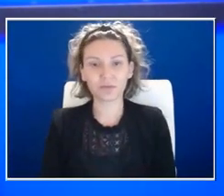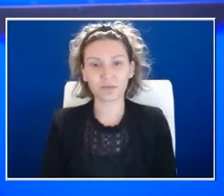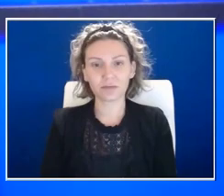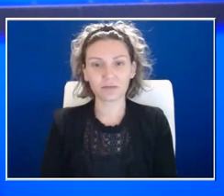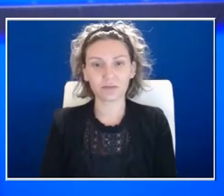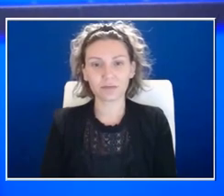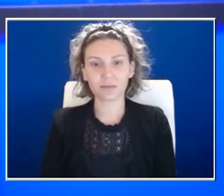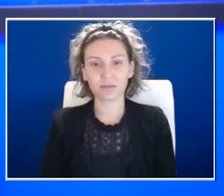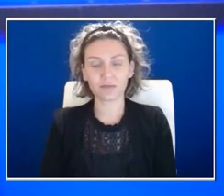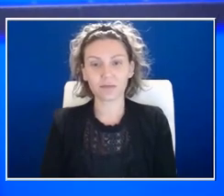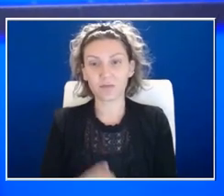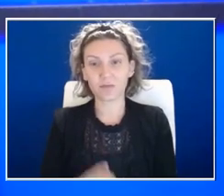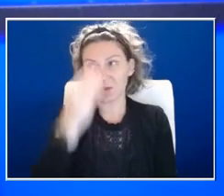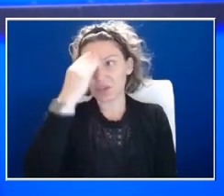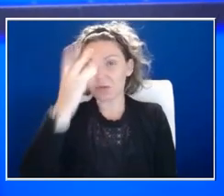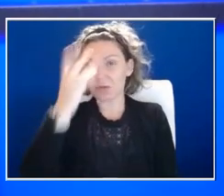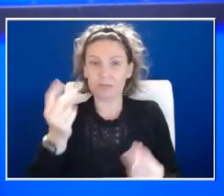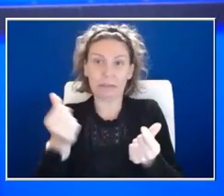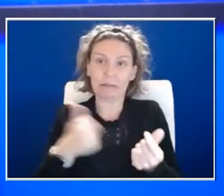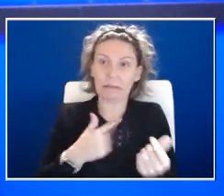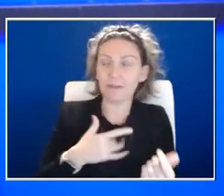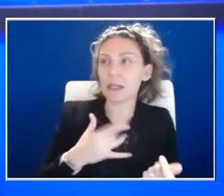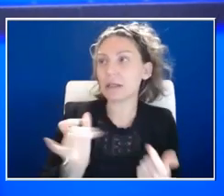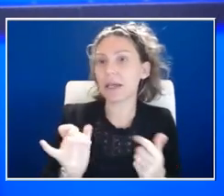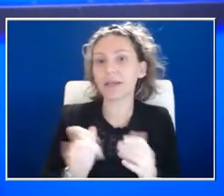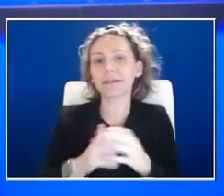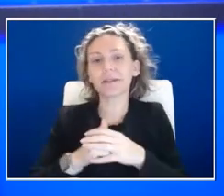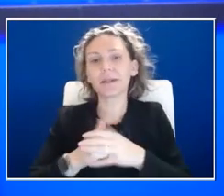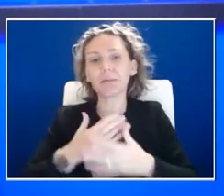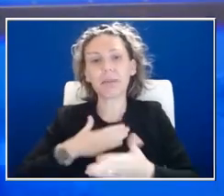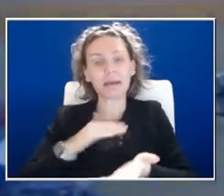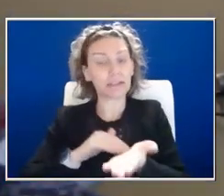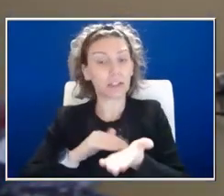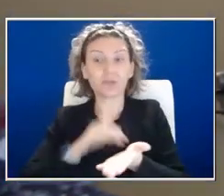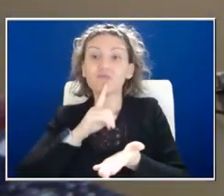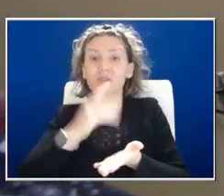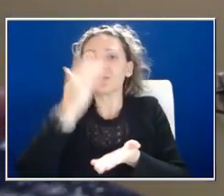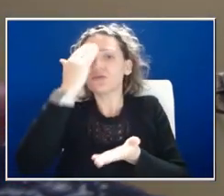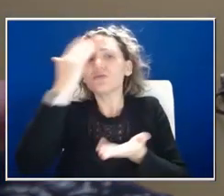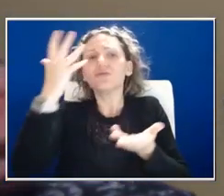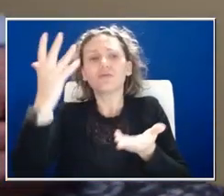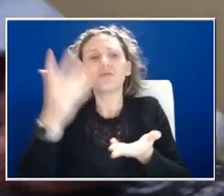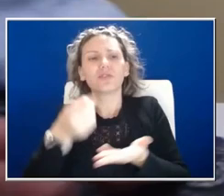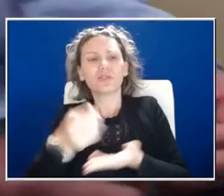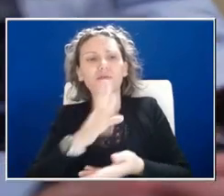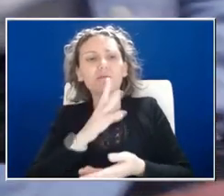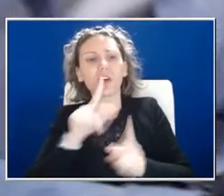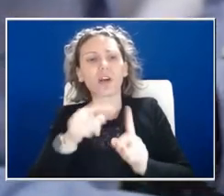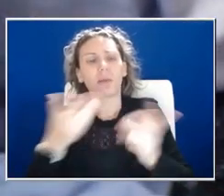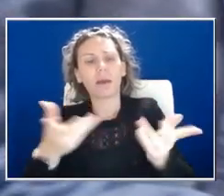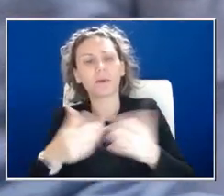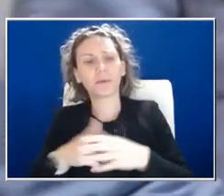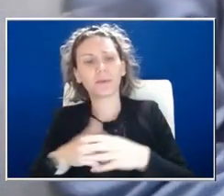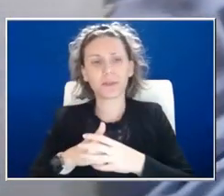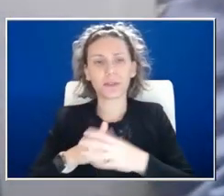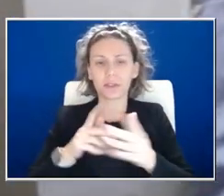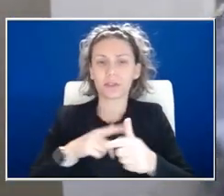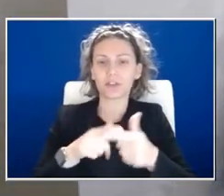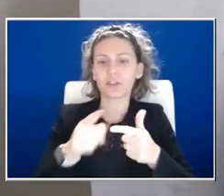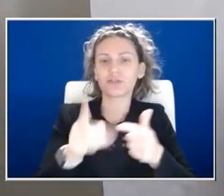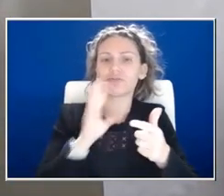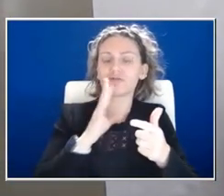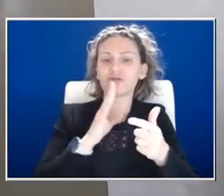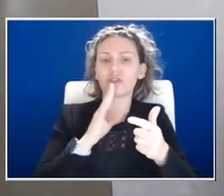Right away I felt like that my doctor really knew what she was talking about, and she talked in a language that I